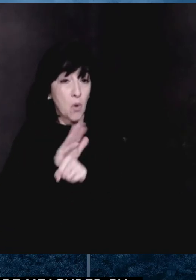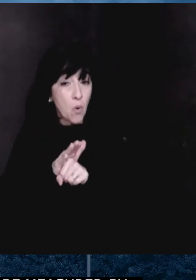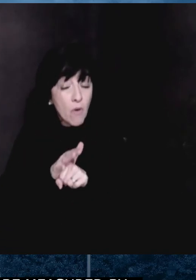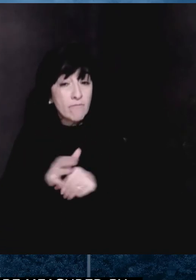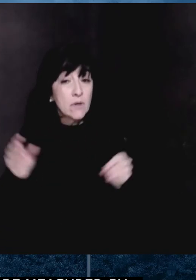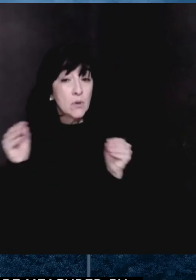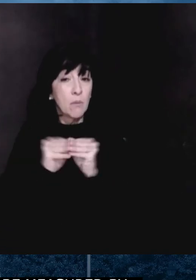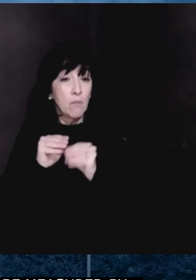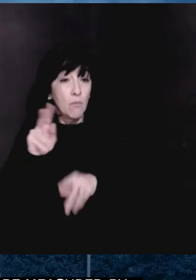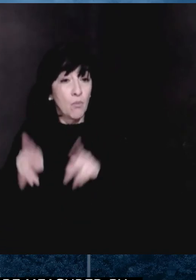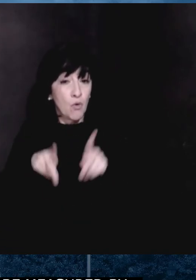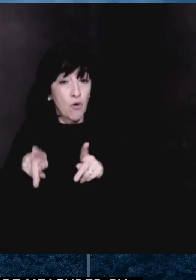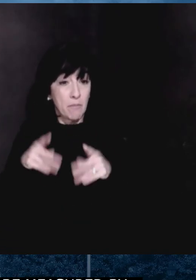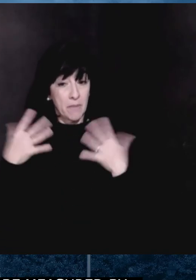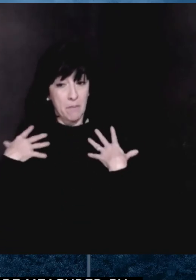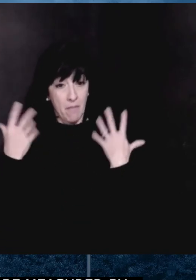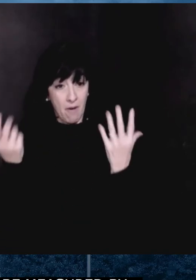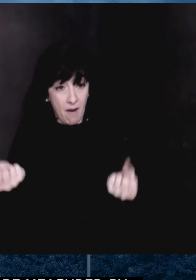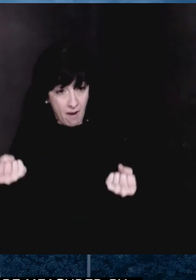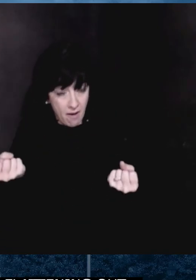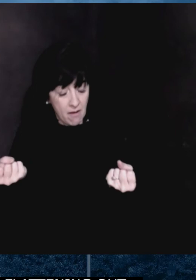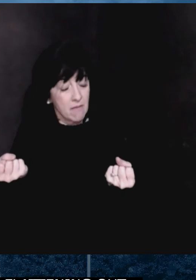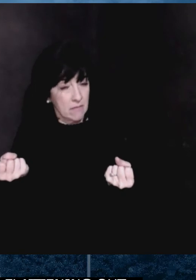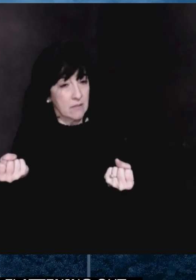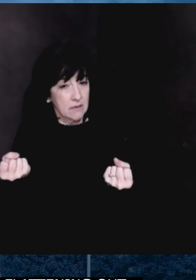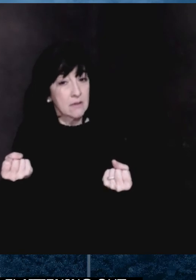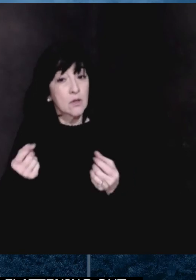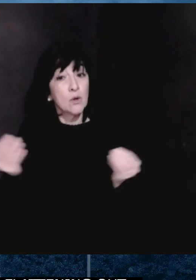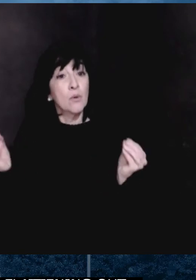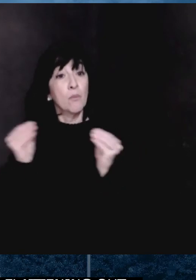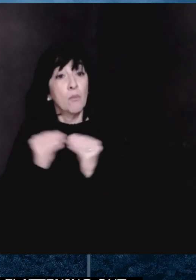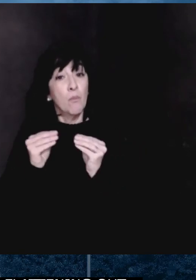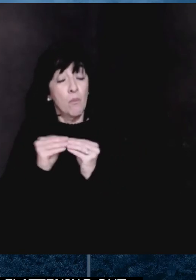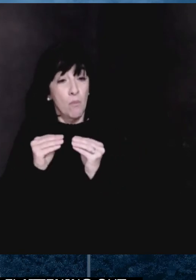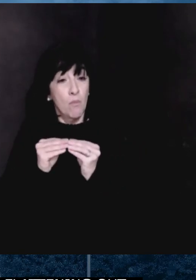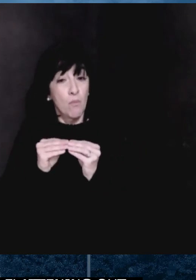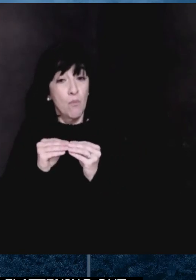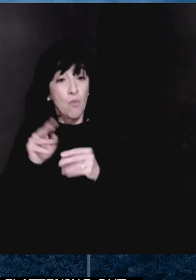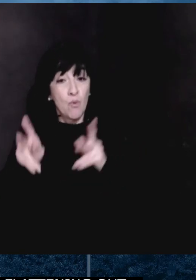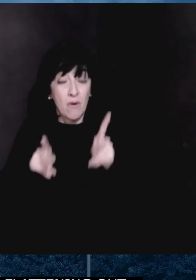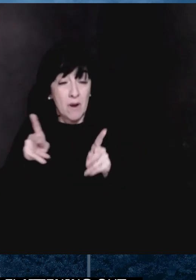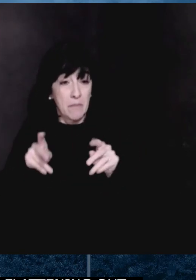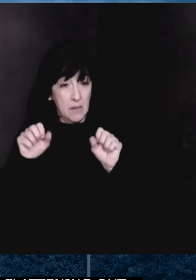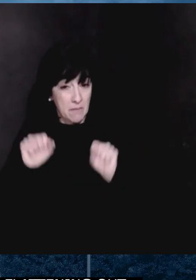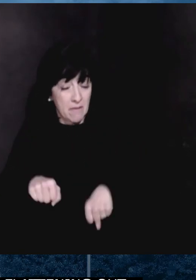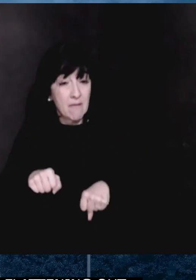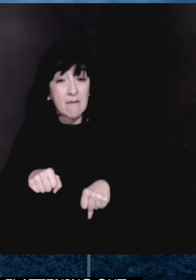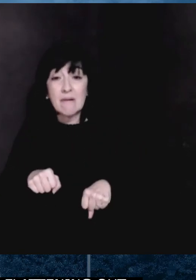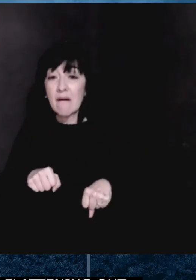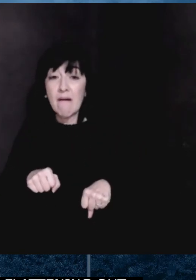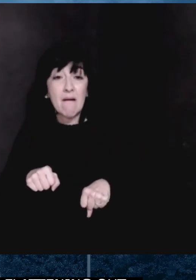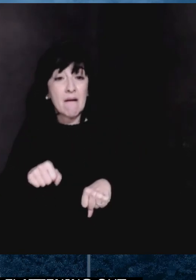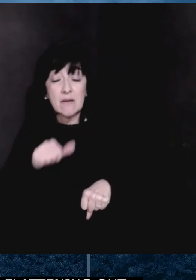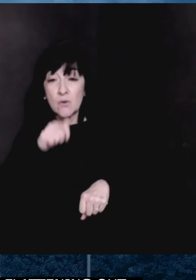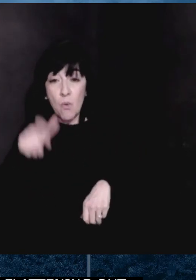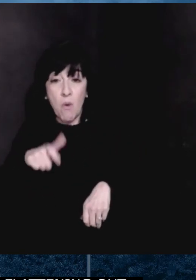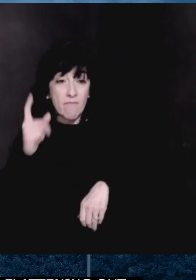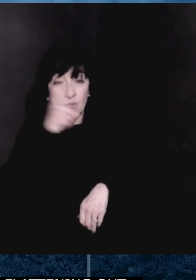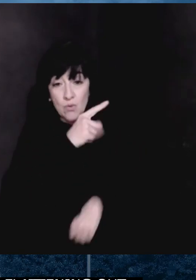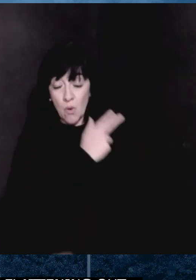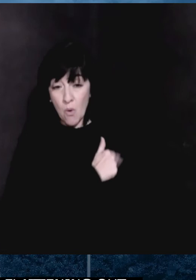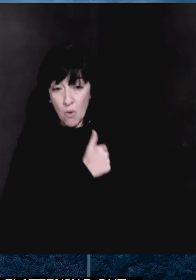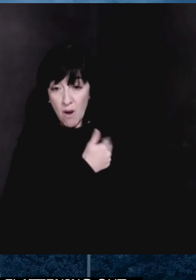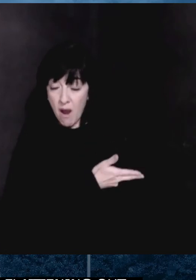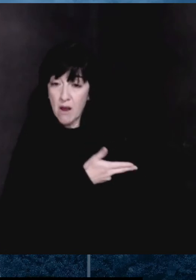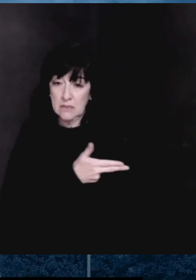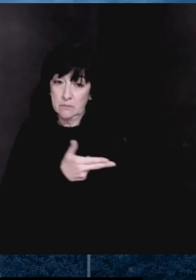for COVID-19 hospitalization treatment. All right, this is the last question. We have Noah Zucker